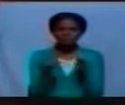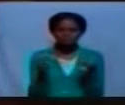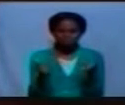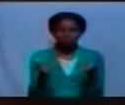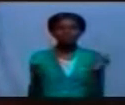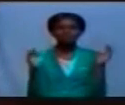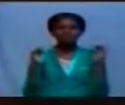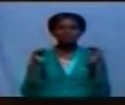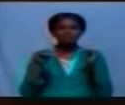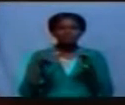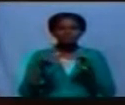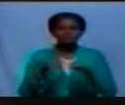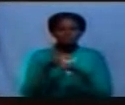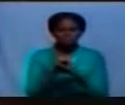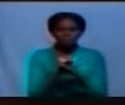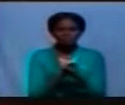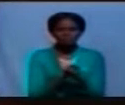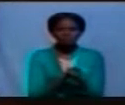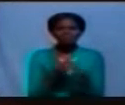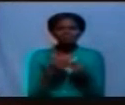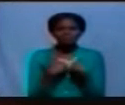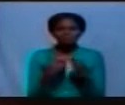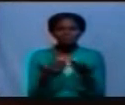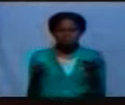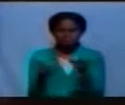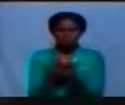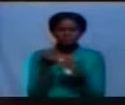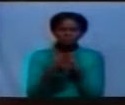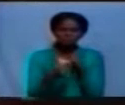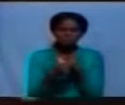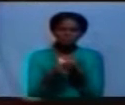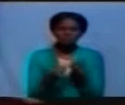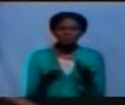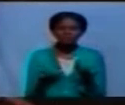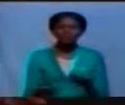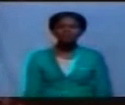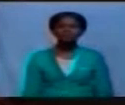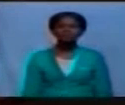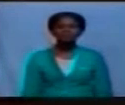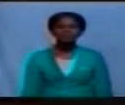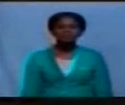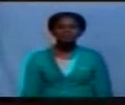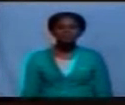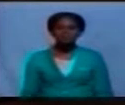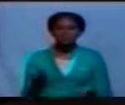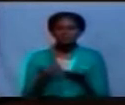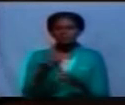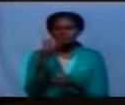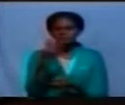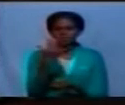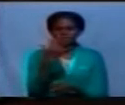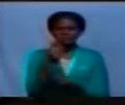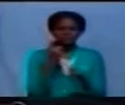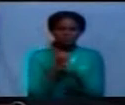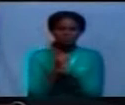suddenly there seems to be a slowdown. We've not had new banks in quite a while now, maybe 4, 5 years. Well, we're talking of 5 years, yes,